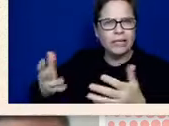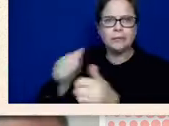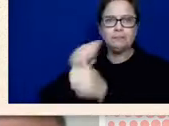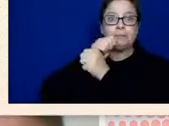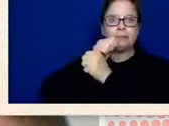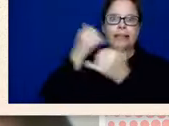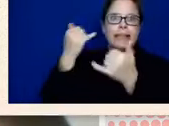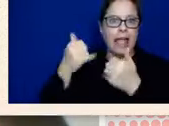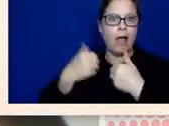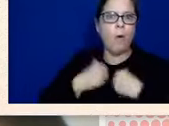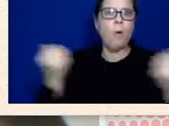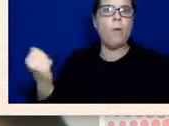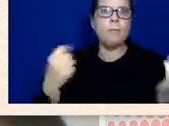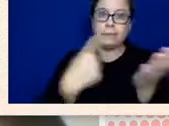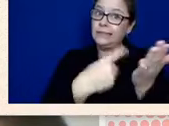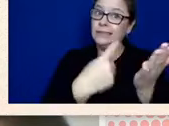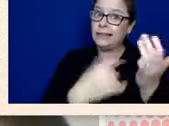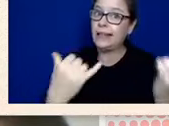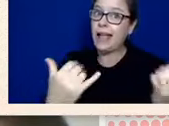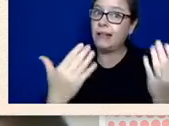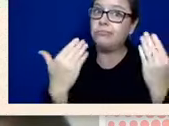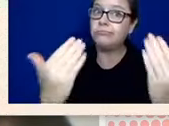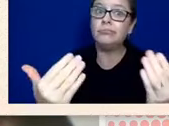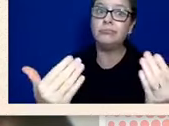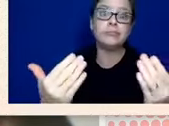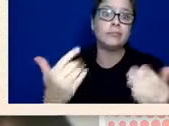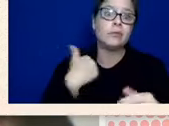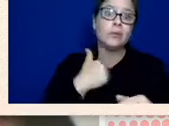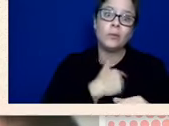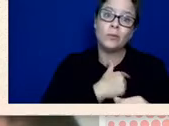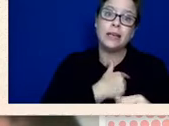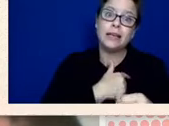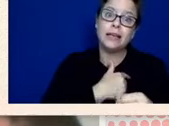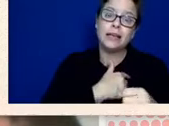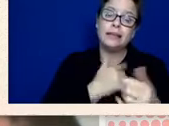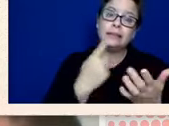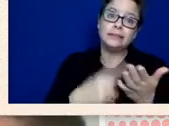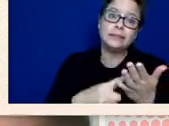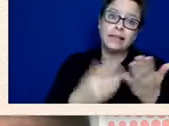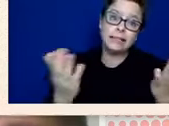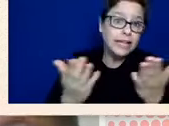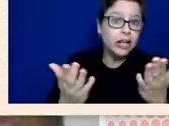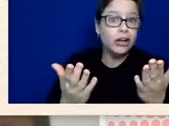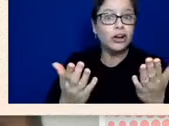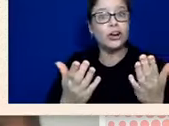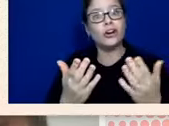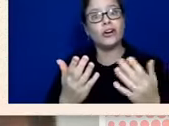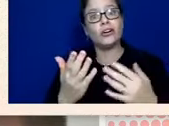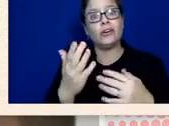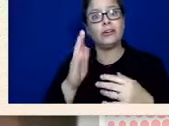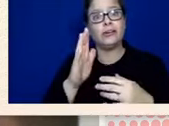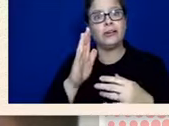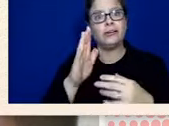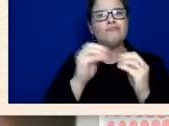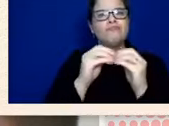think that's one of the other aspects, like the talking about it, being in your face, letting know